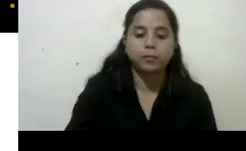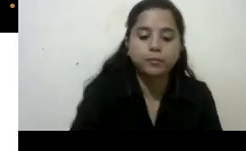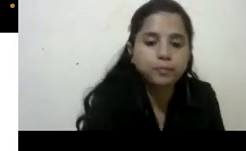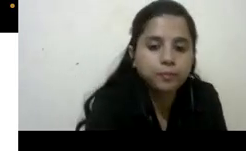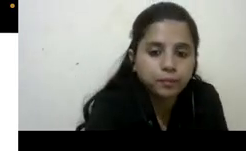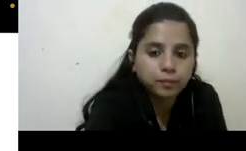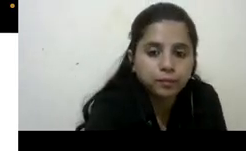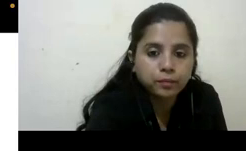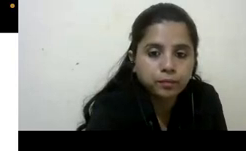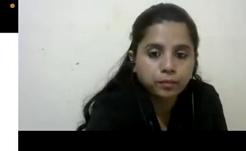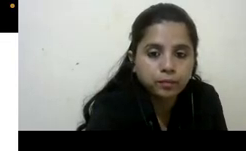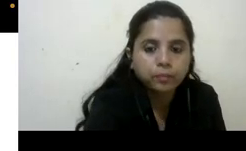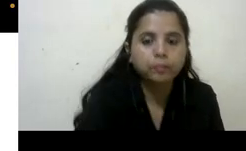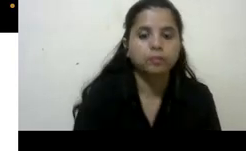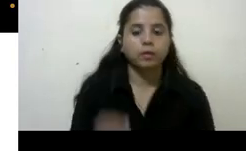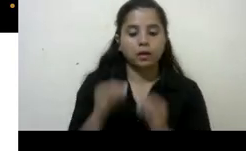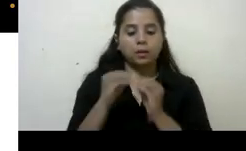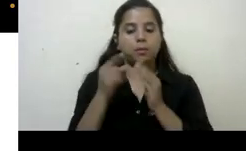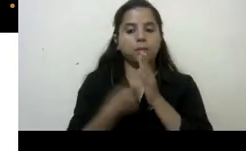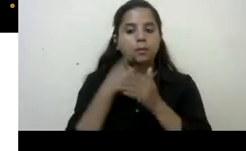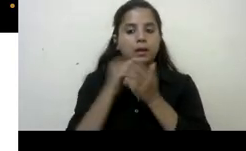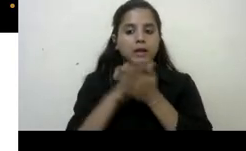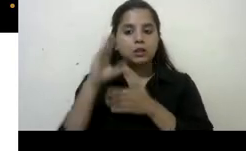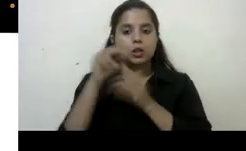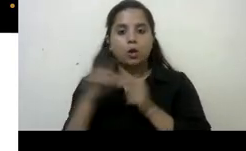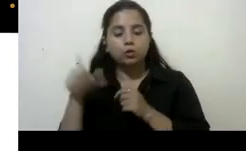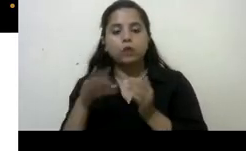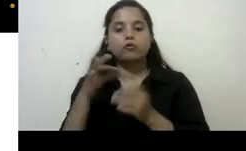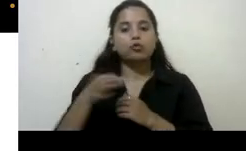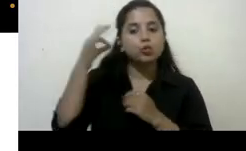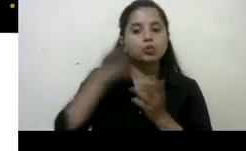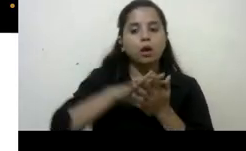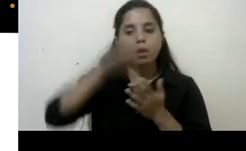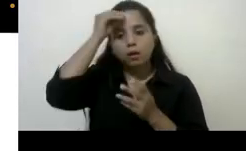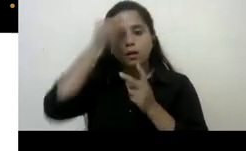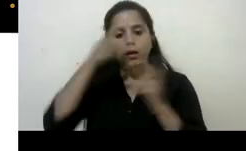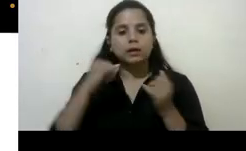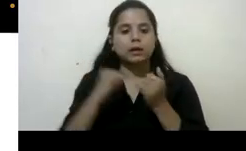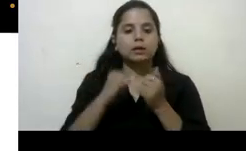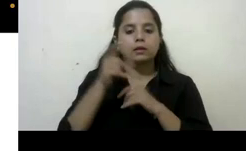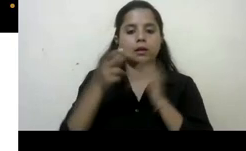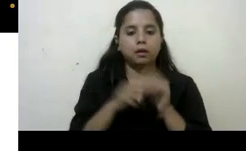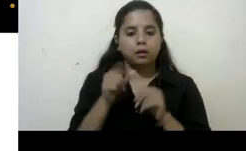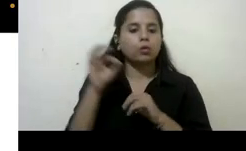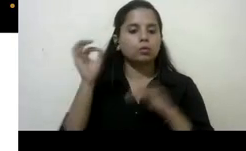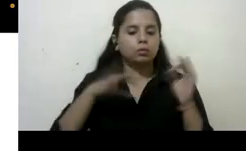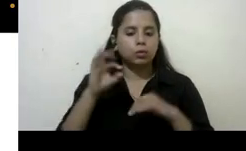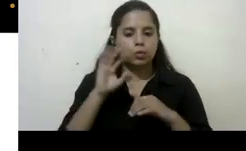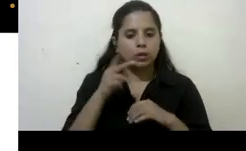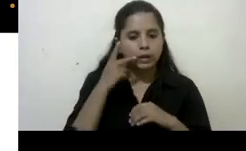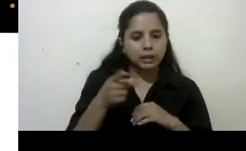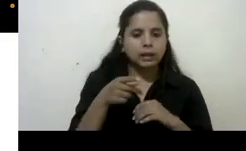Council, Swapna is saying Future Learn, Sakina, okay, good. Krishna, Edik,